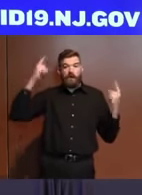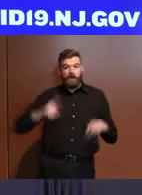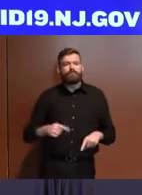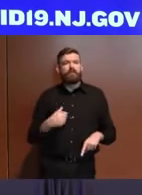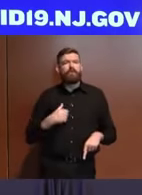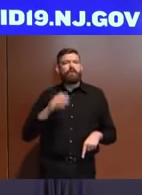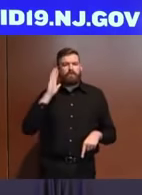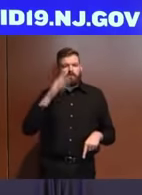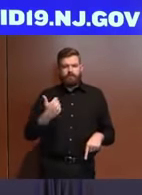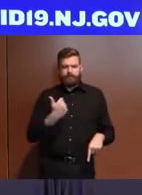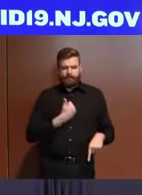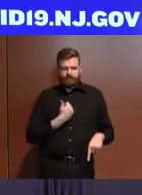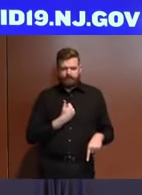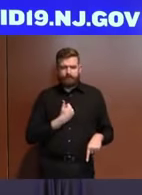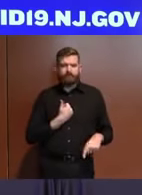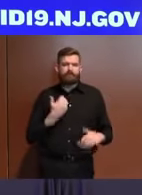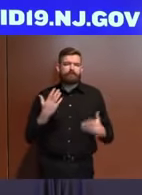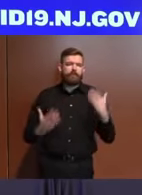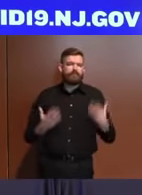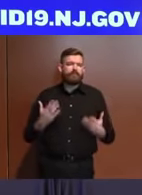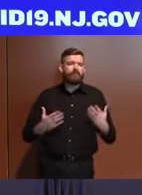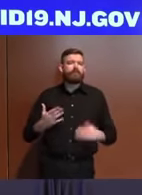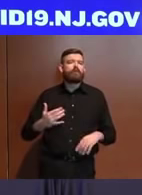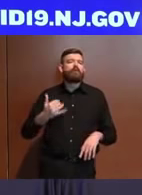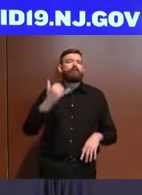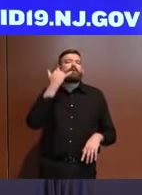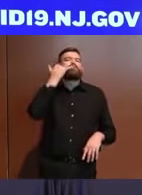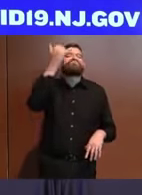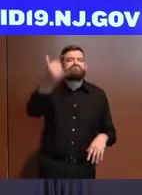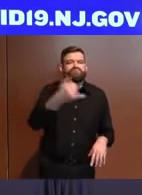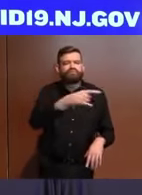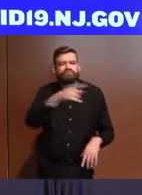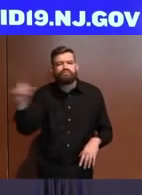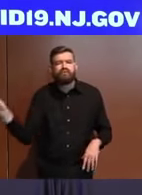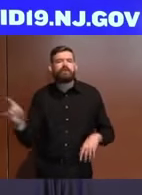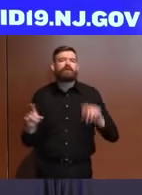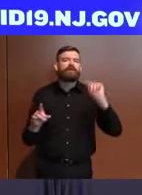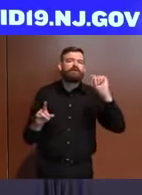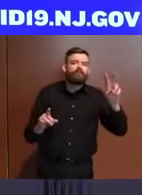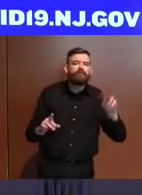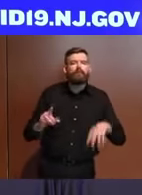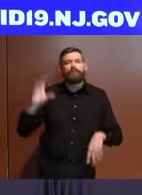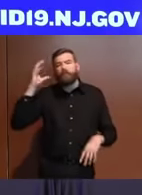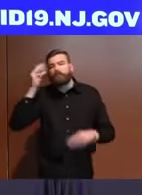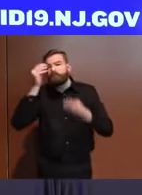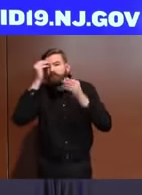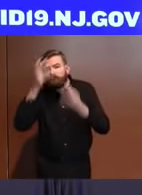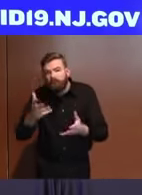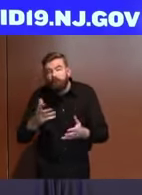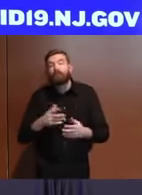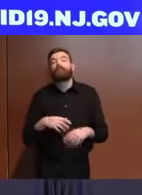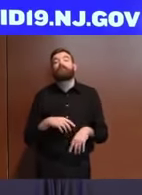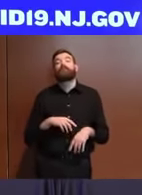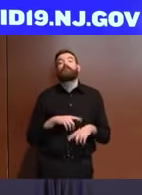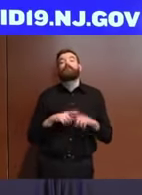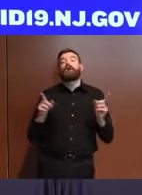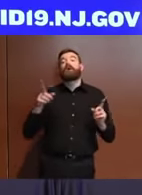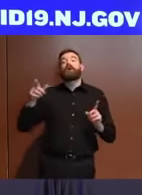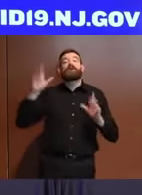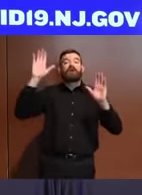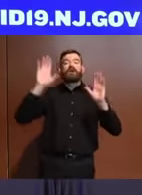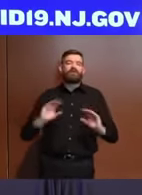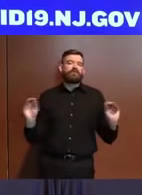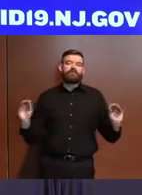personally likely get on the phone with you. But at the moment, we will keep Sunday to an electronic distribution of an